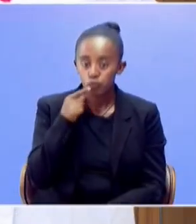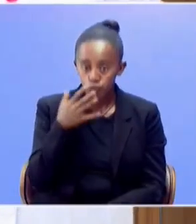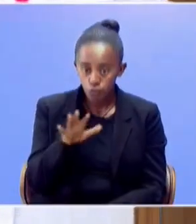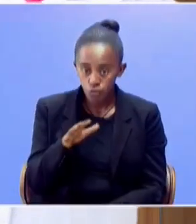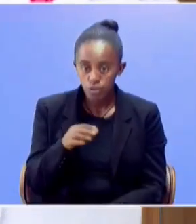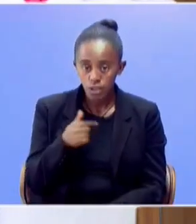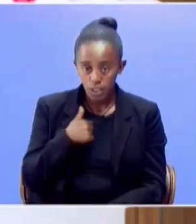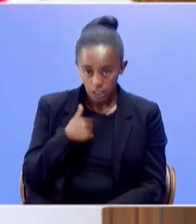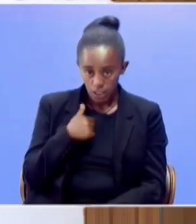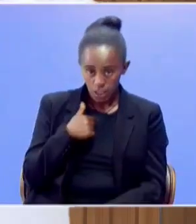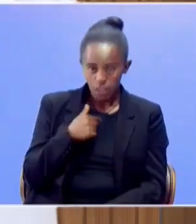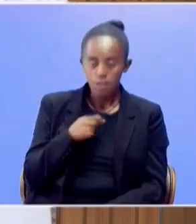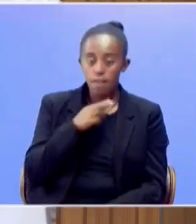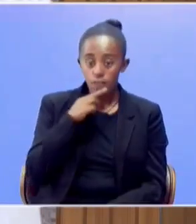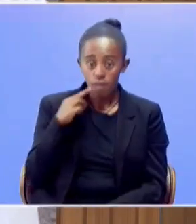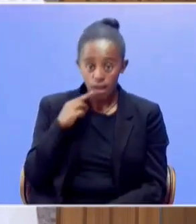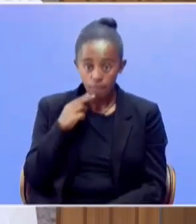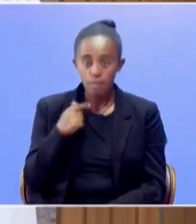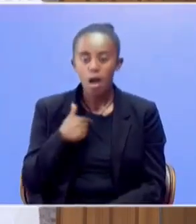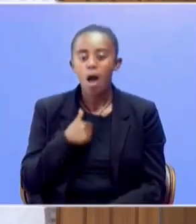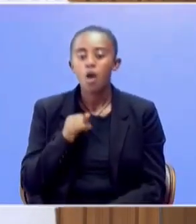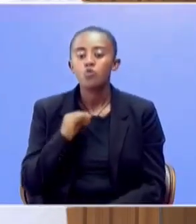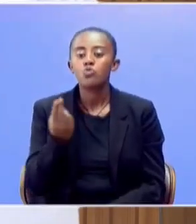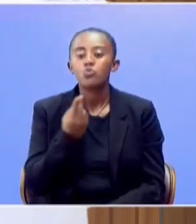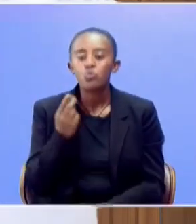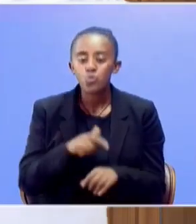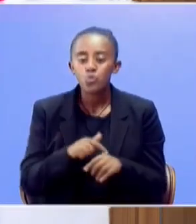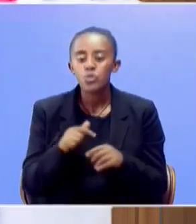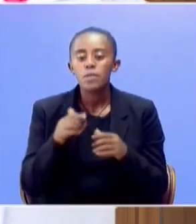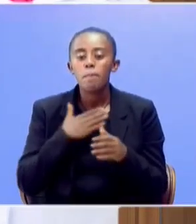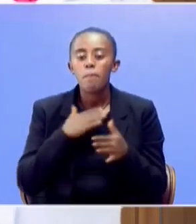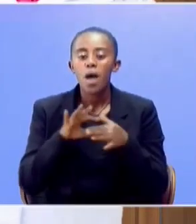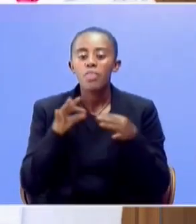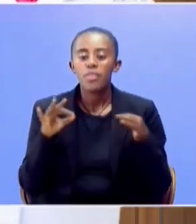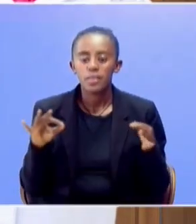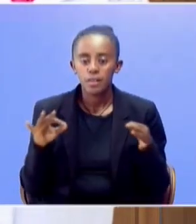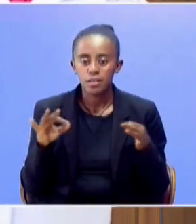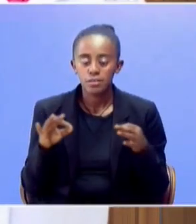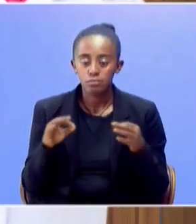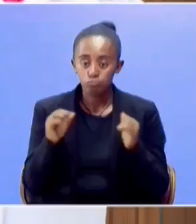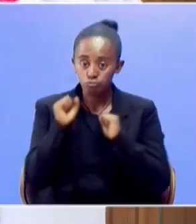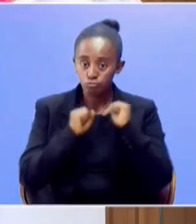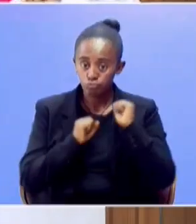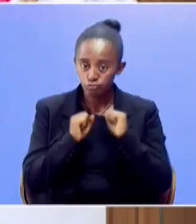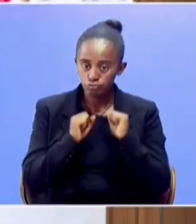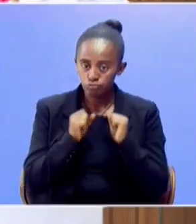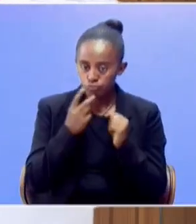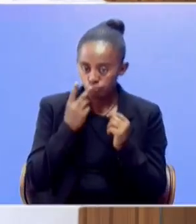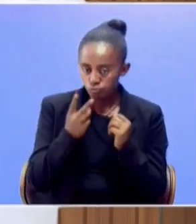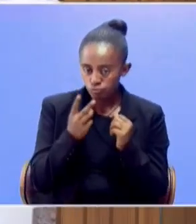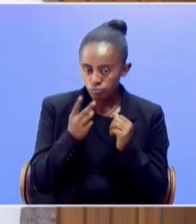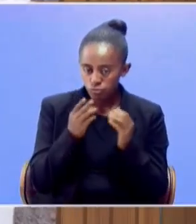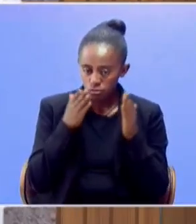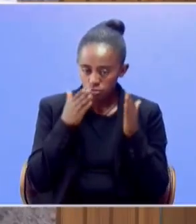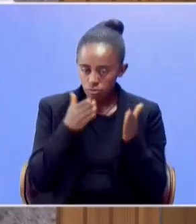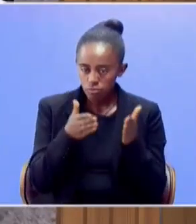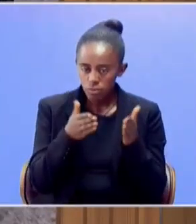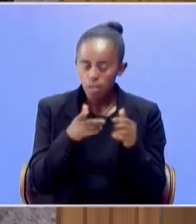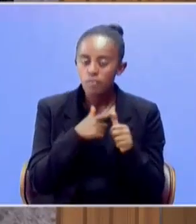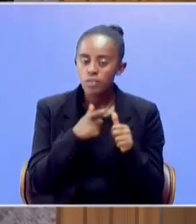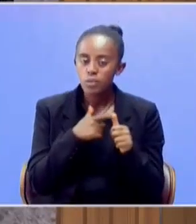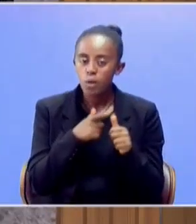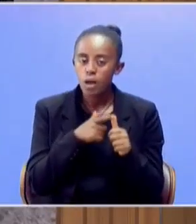sentences and the verb I used in my sentences. Okay? Just focus. The first